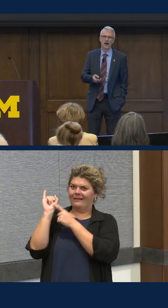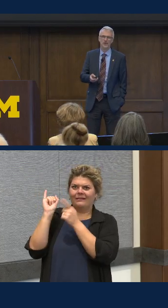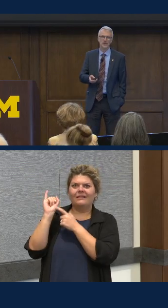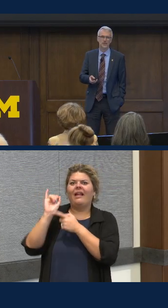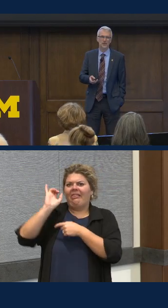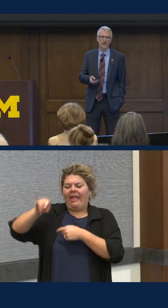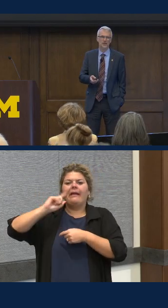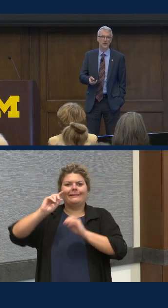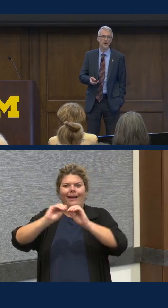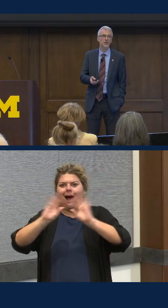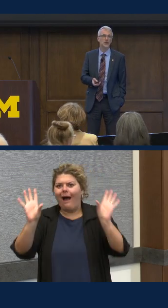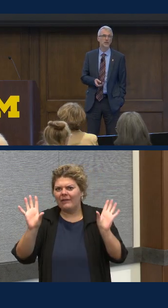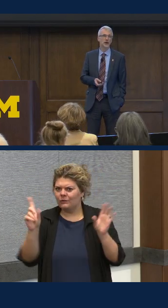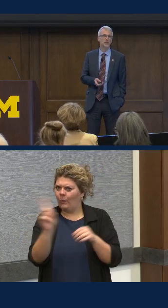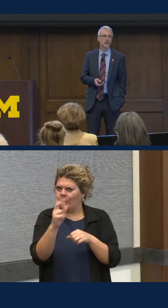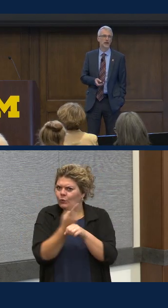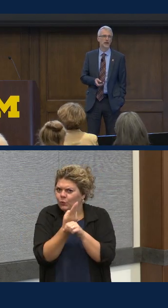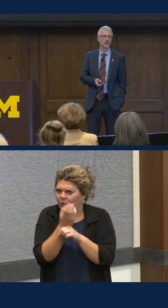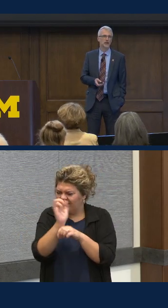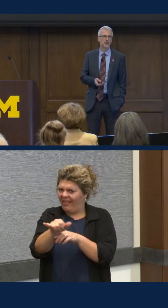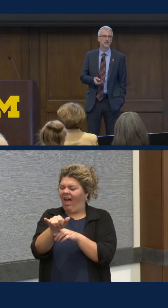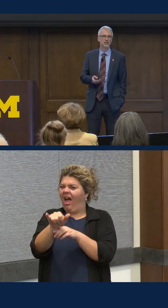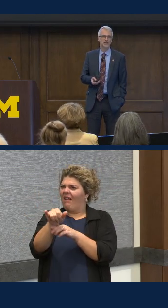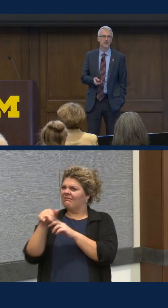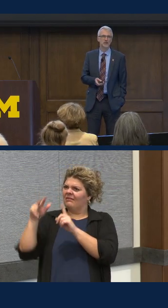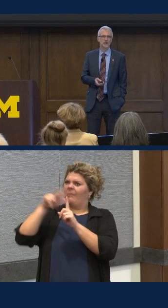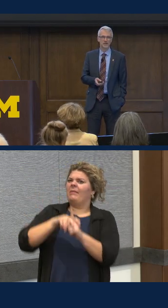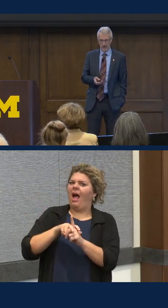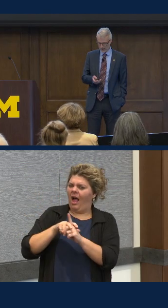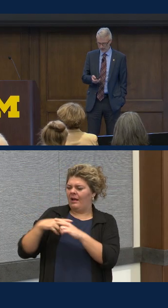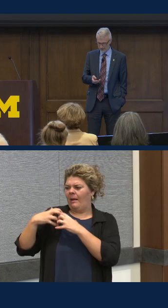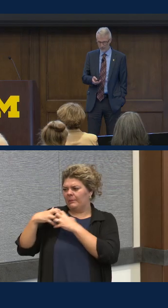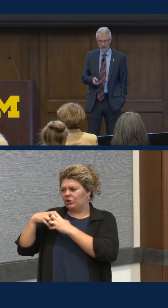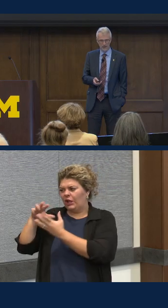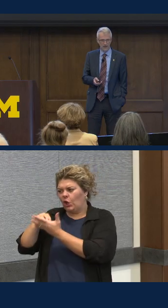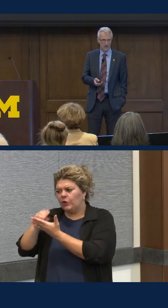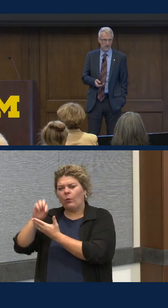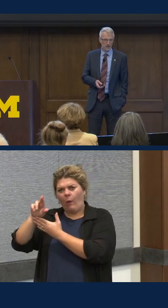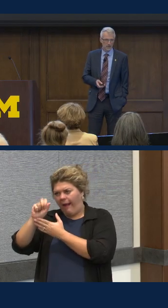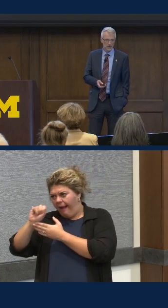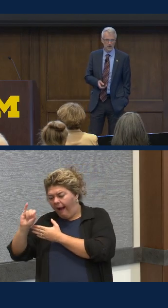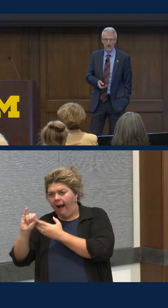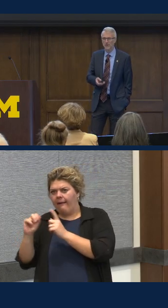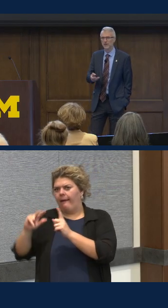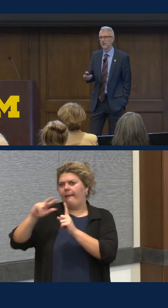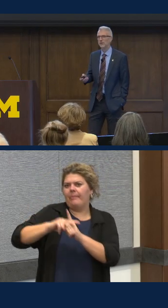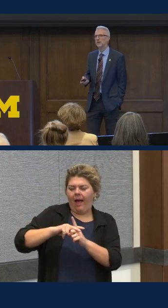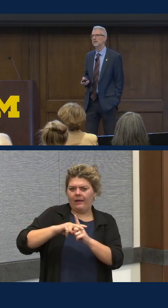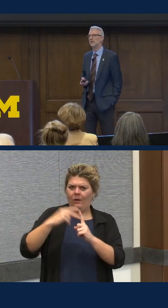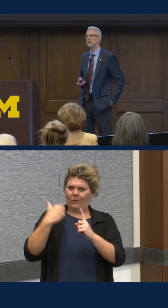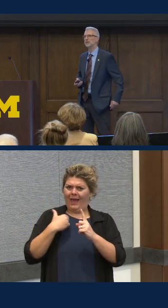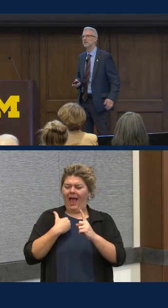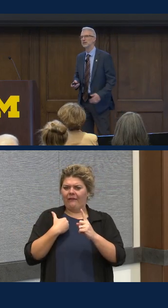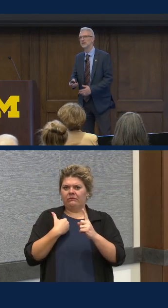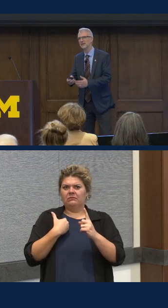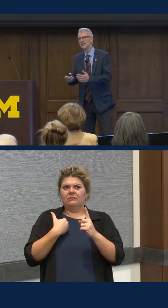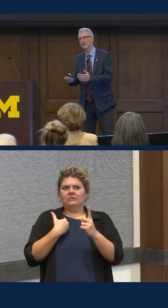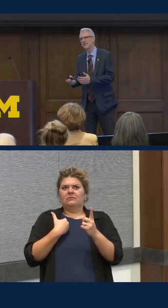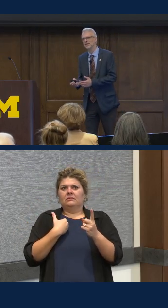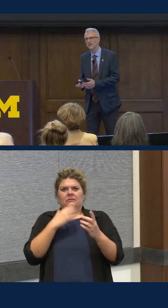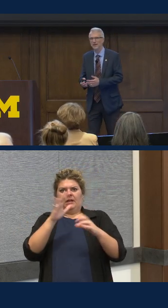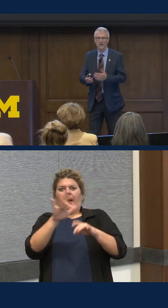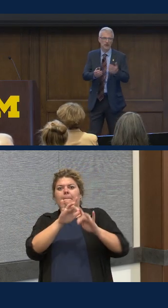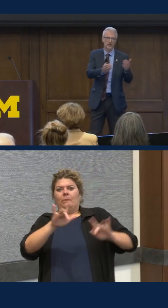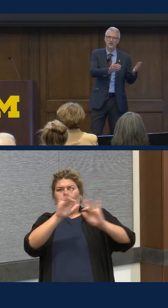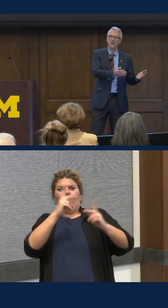most obvious place that you might think about applying machine learning or AI type methods, because we have this whole field of computer vision that